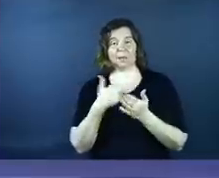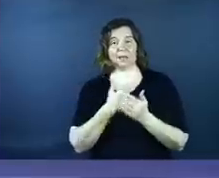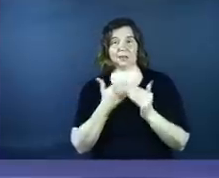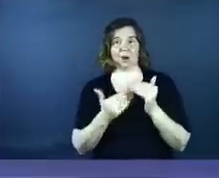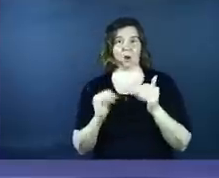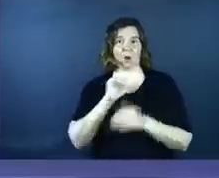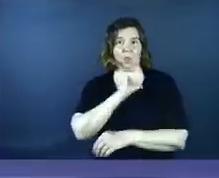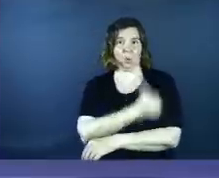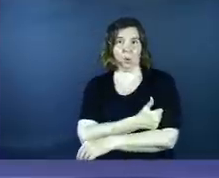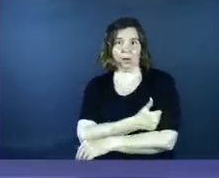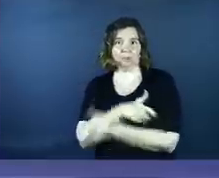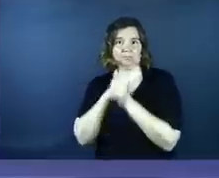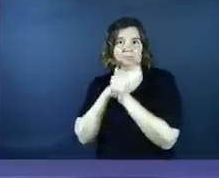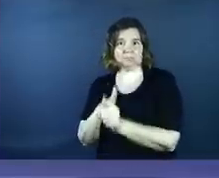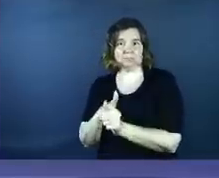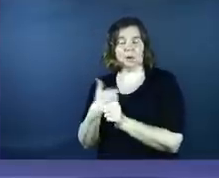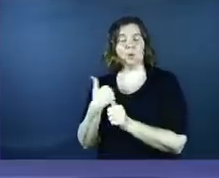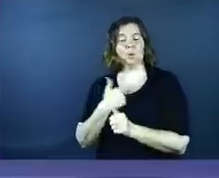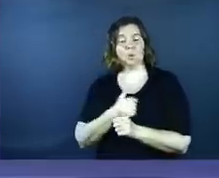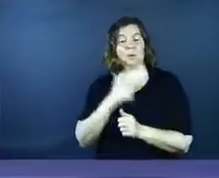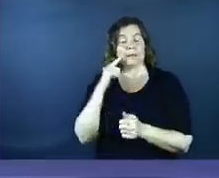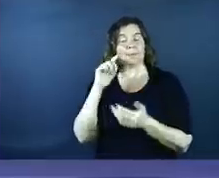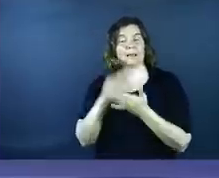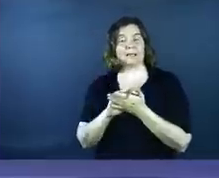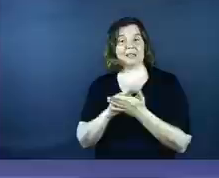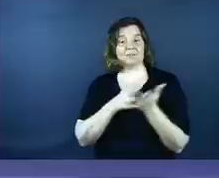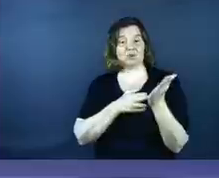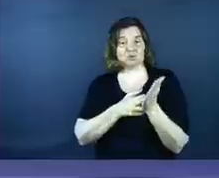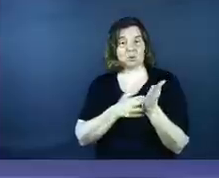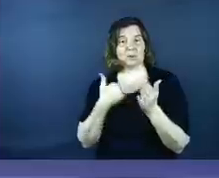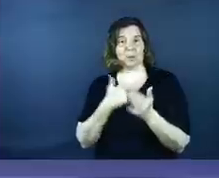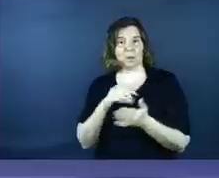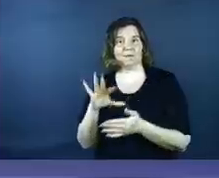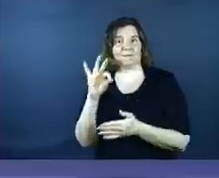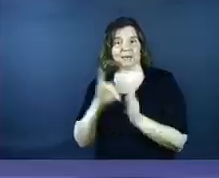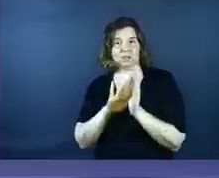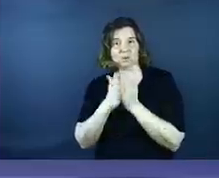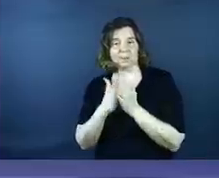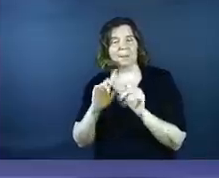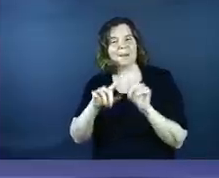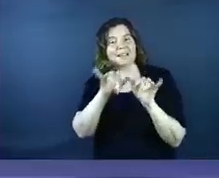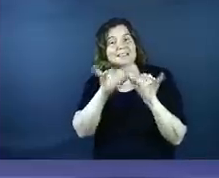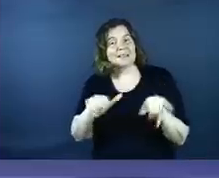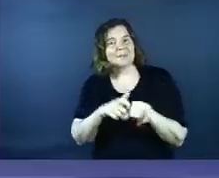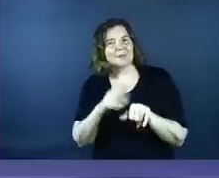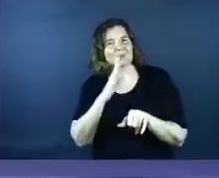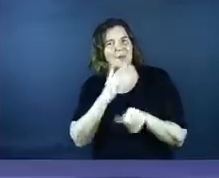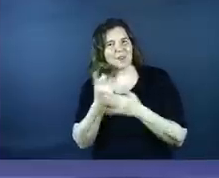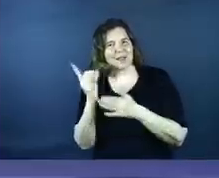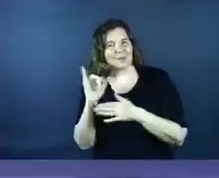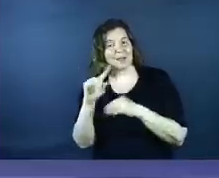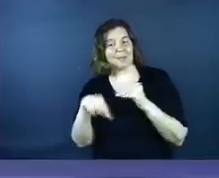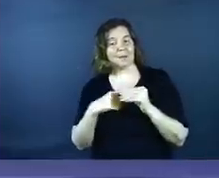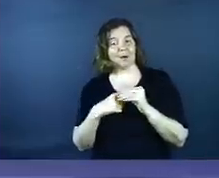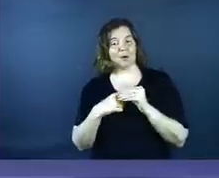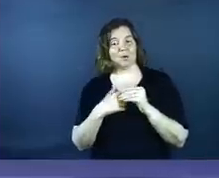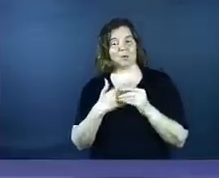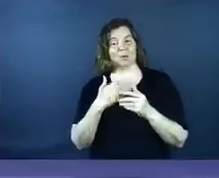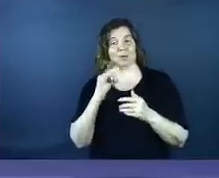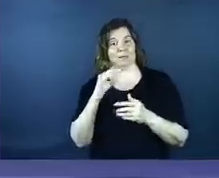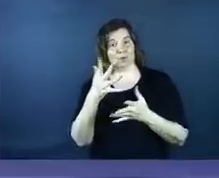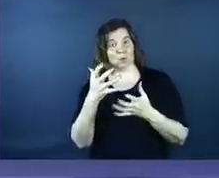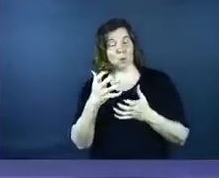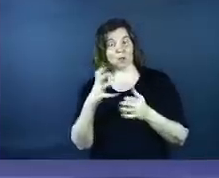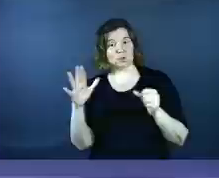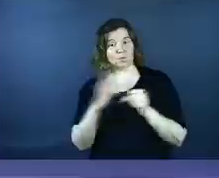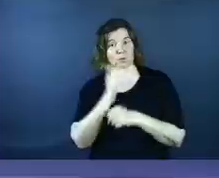ultimate authority, and that we believe the truth that we find in scripture, but we also talked last week about the fact that if you want